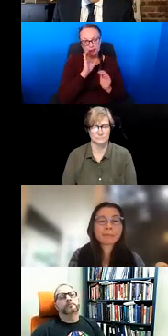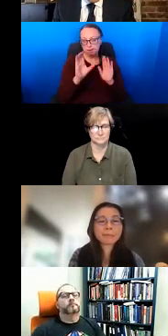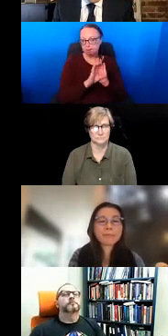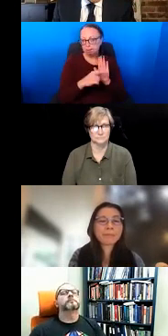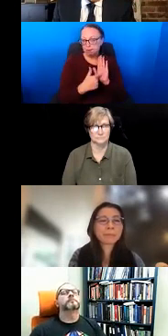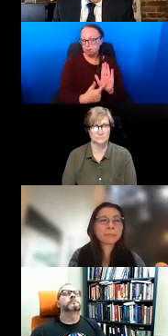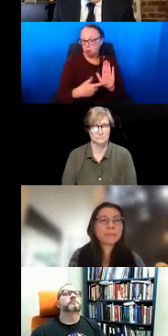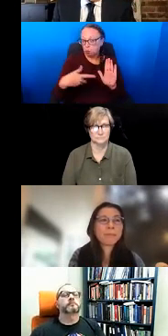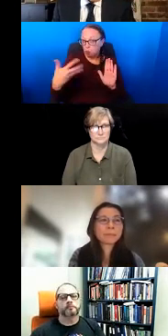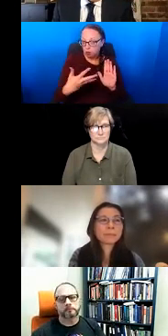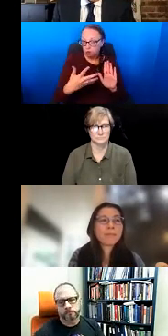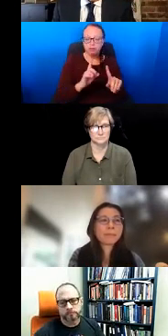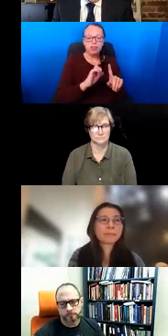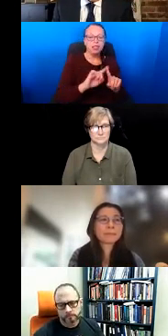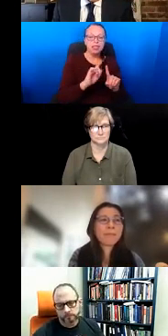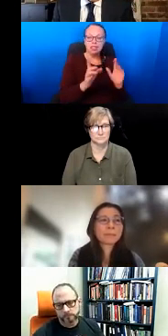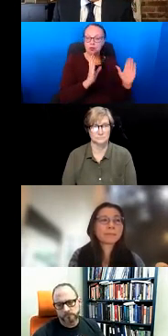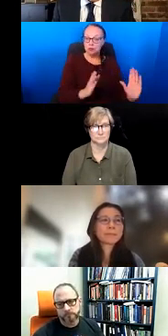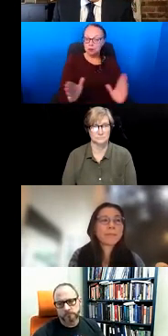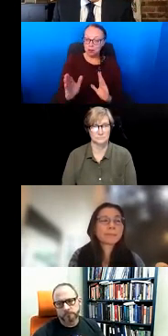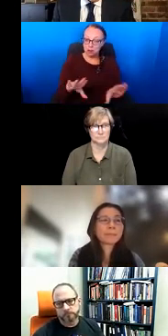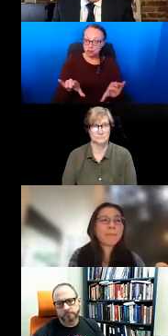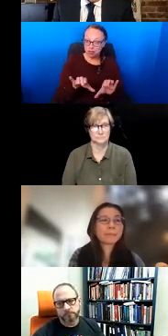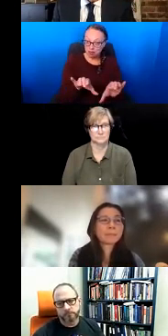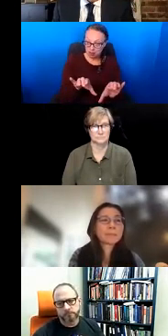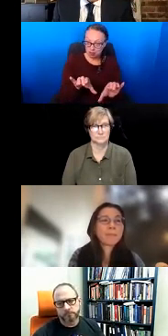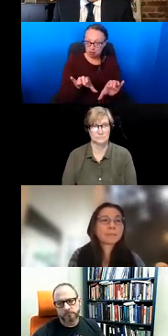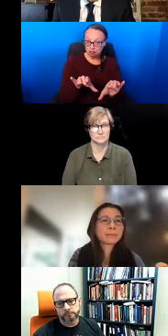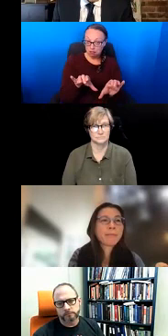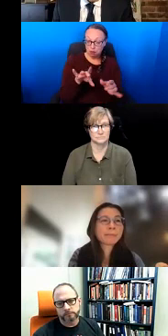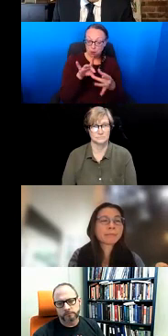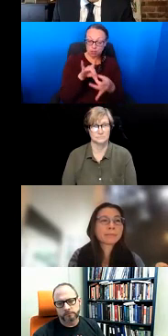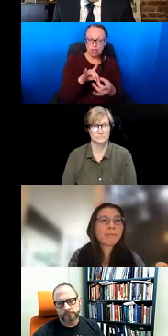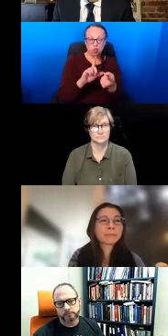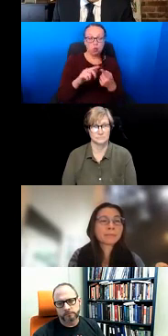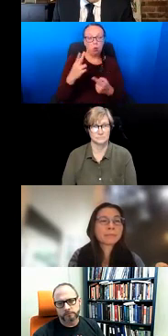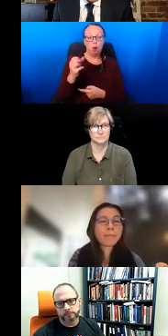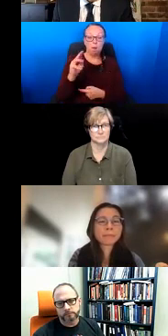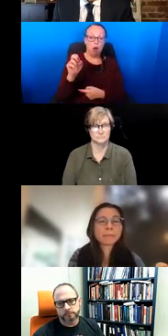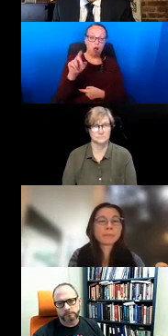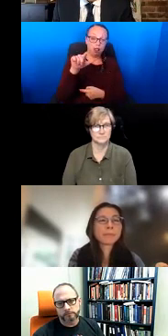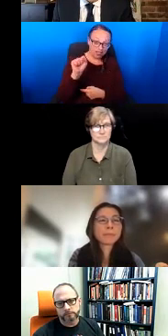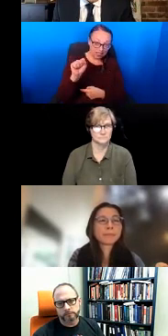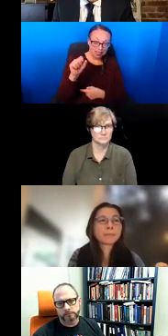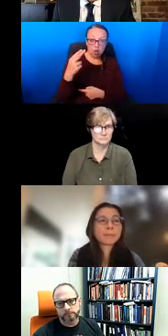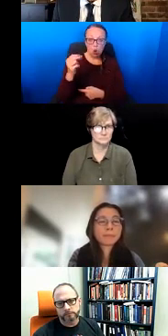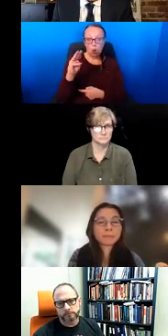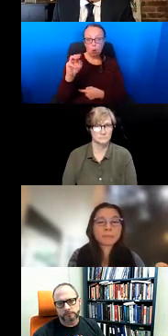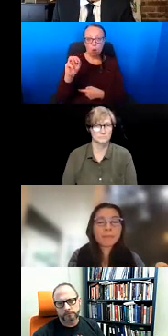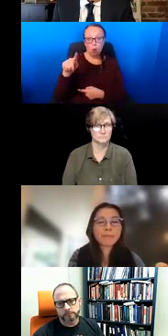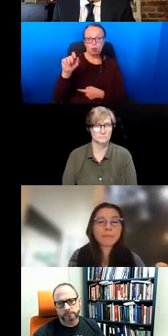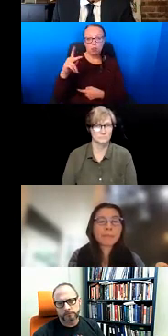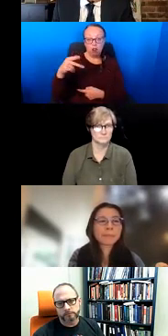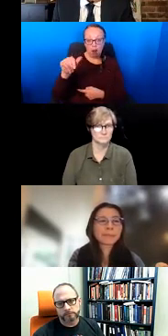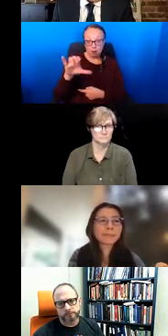there are different patterns of activity with respect to homologous brain regions and homotopic brain regions, depending